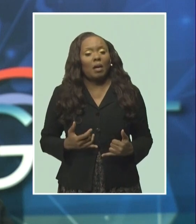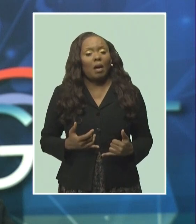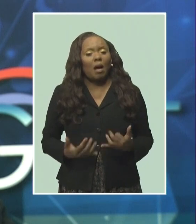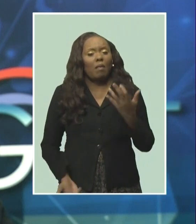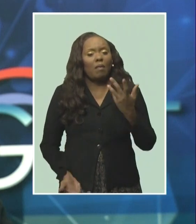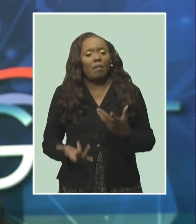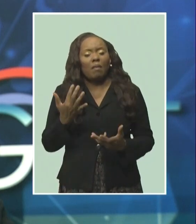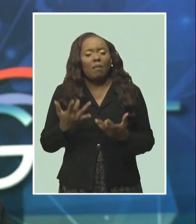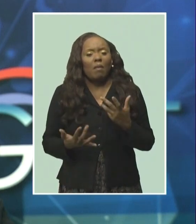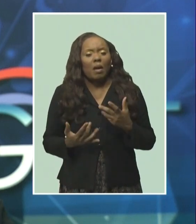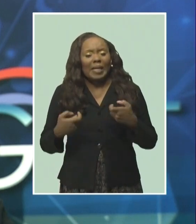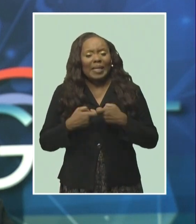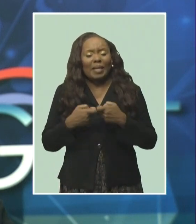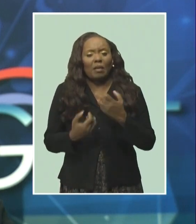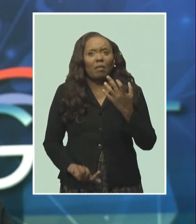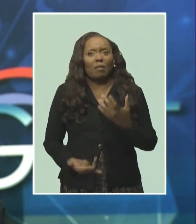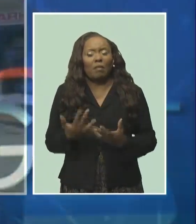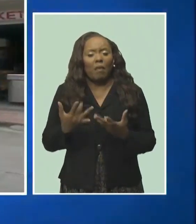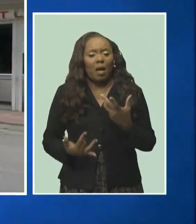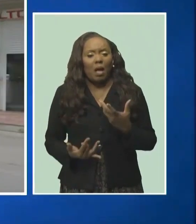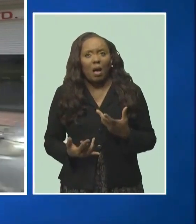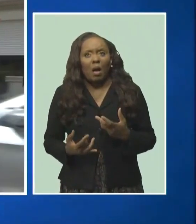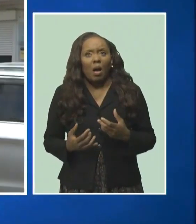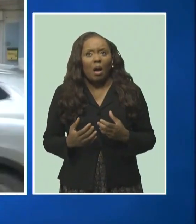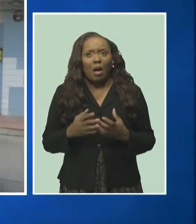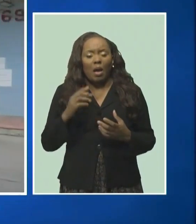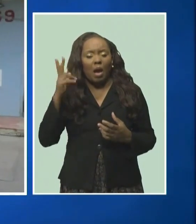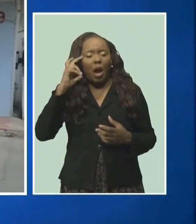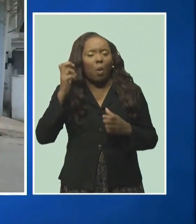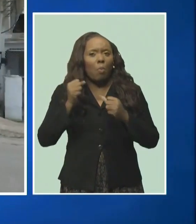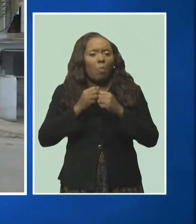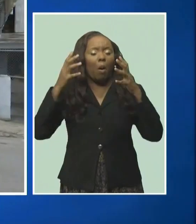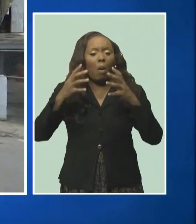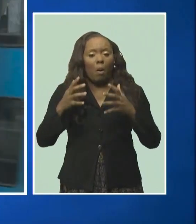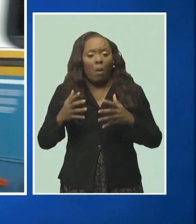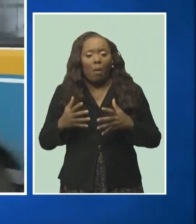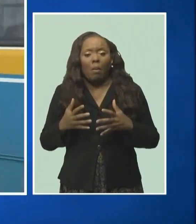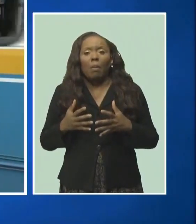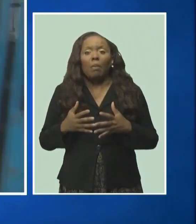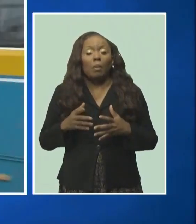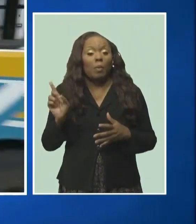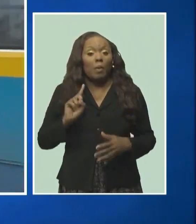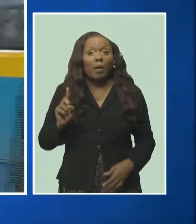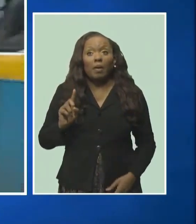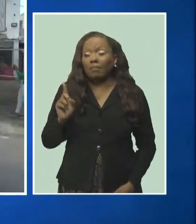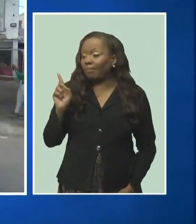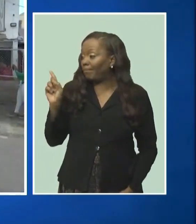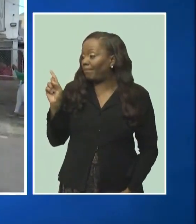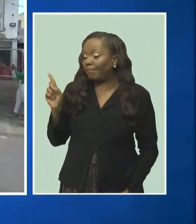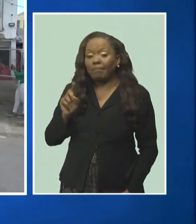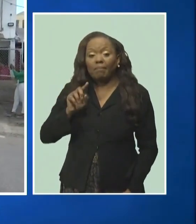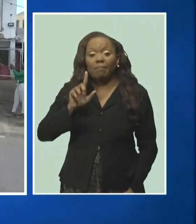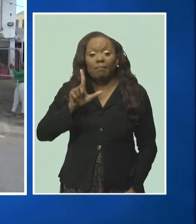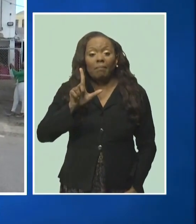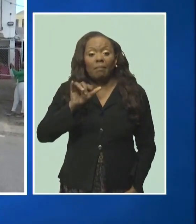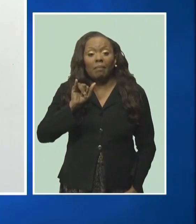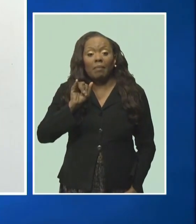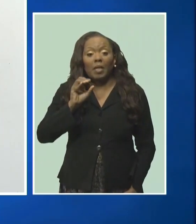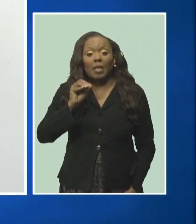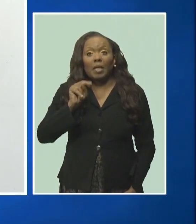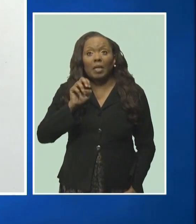population needs to be completed and their numbers reduced. Supporting that view was noted entomologist Ian Gibbs.